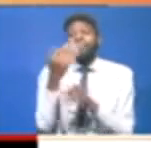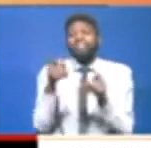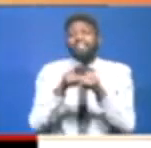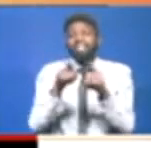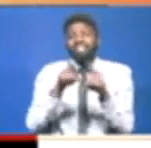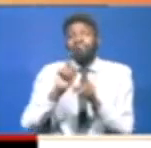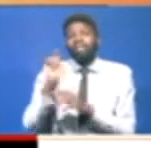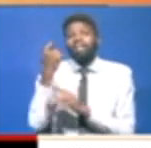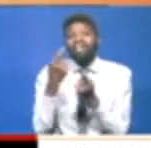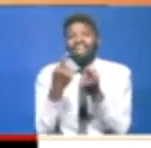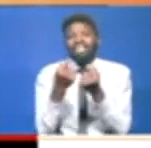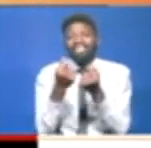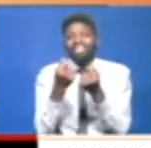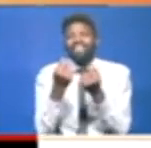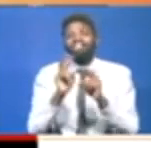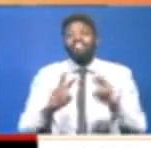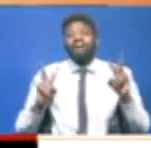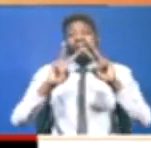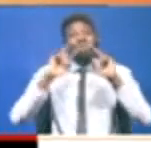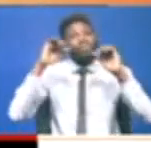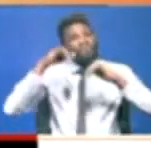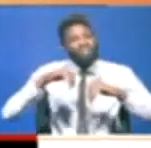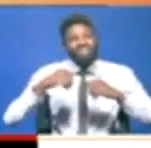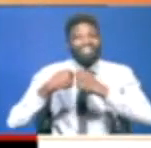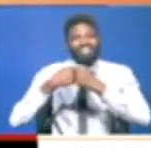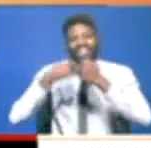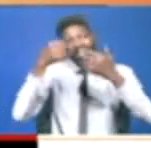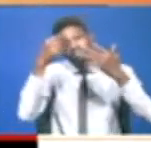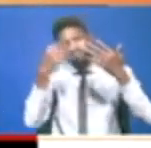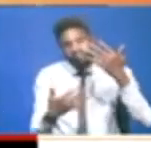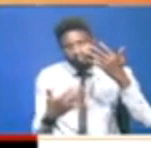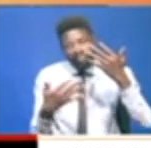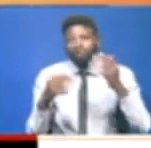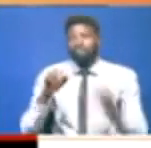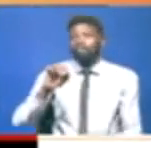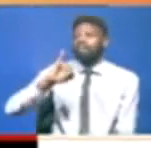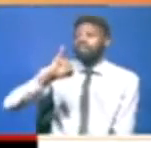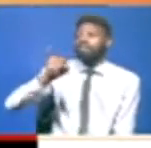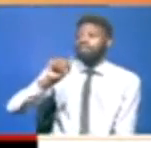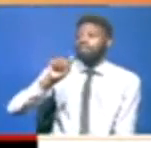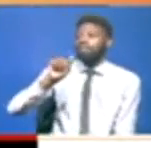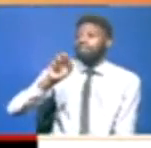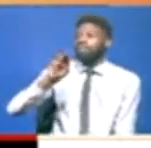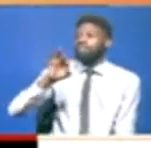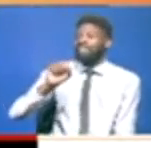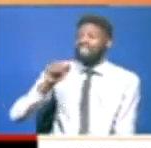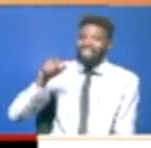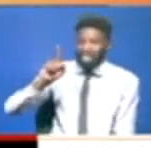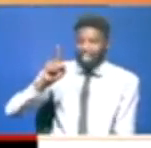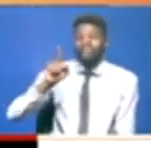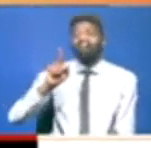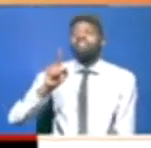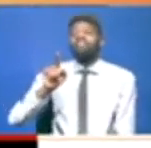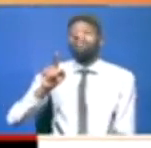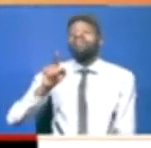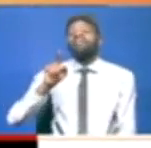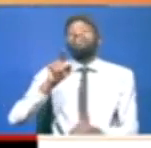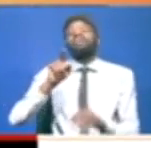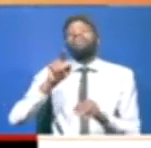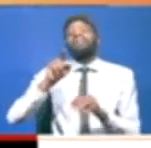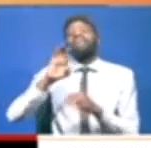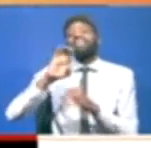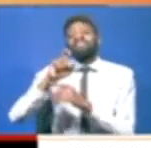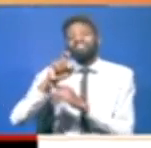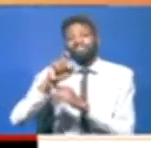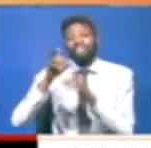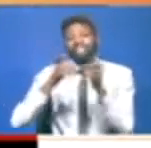challenges? Well, Mr. James Wanyama is the Executive Director, Institute of Pension Management. He's